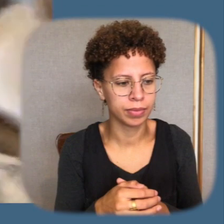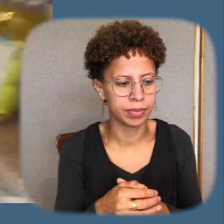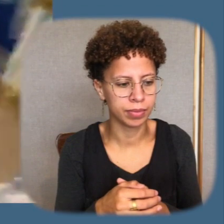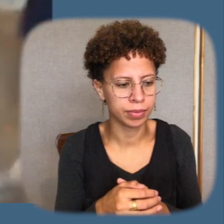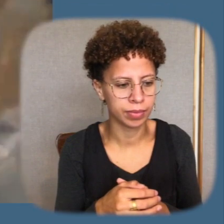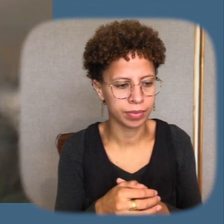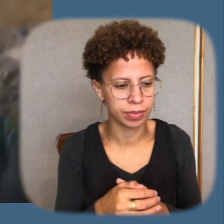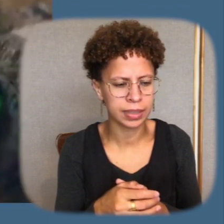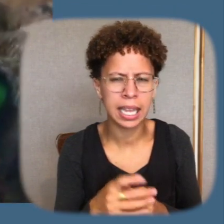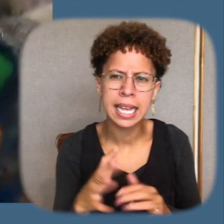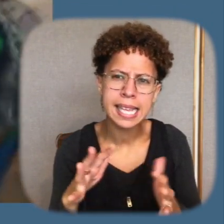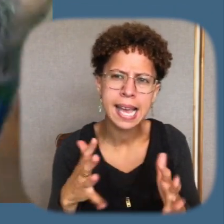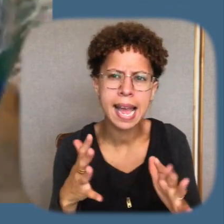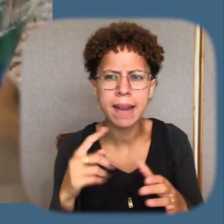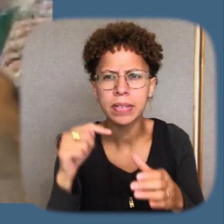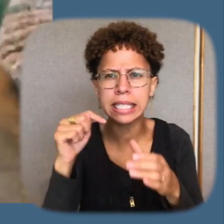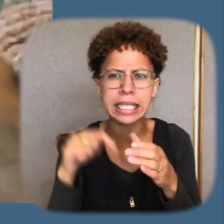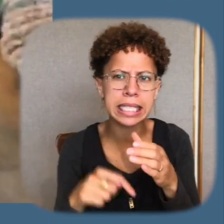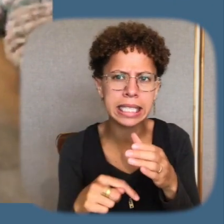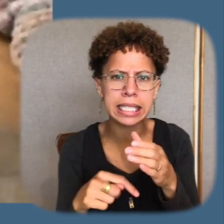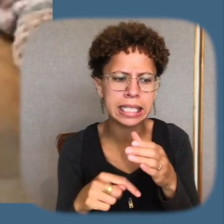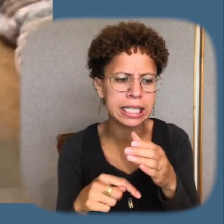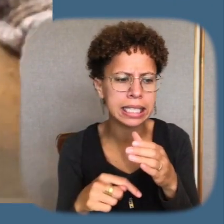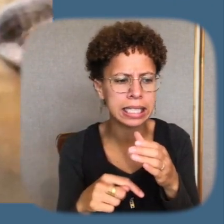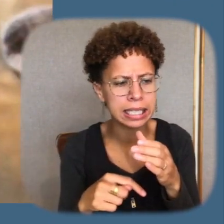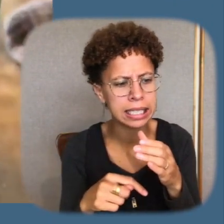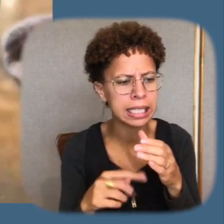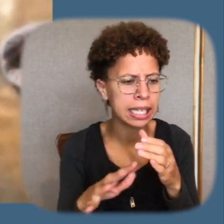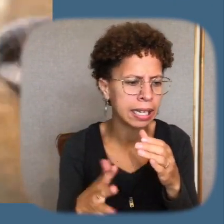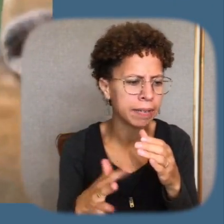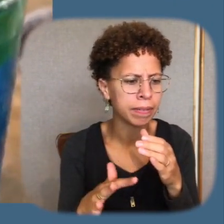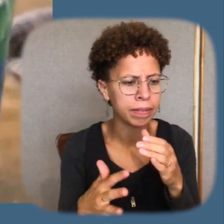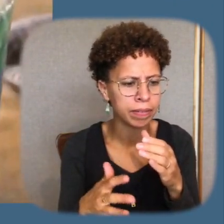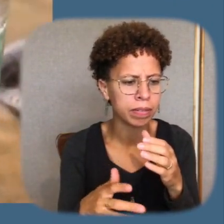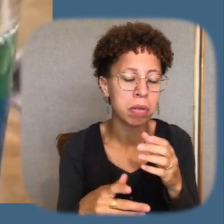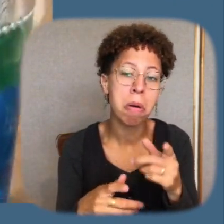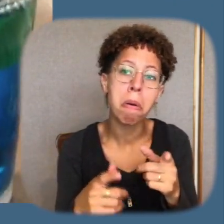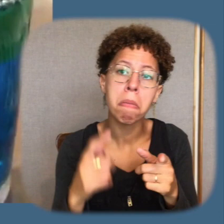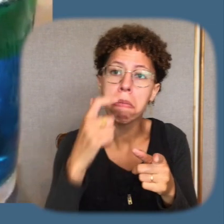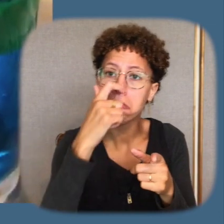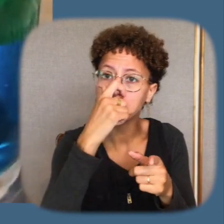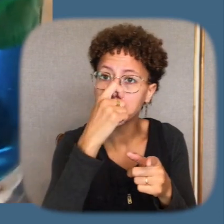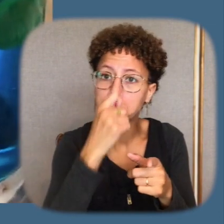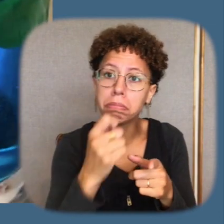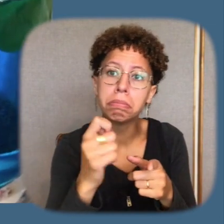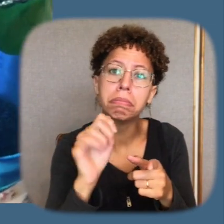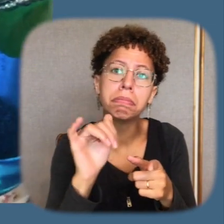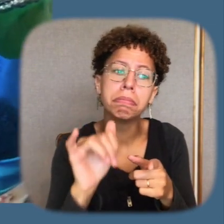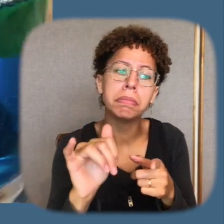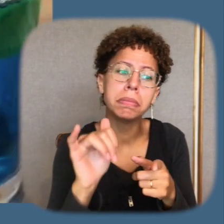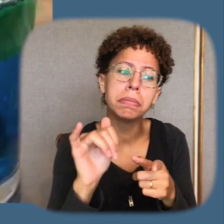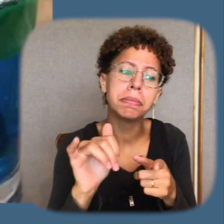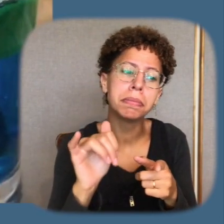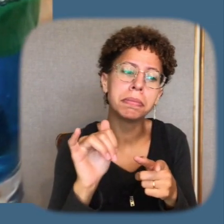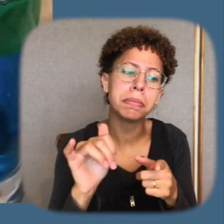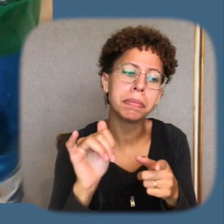Oh, I'll come around on this kind side. of sinking. Look at that. That's really interesting.